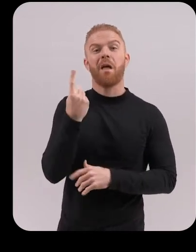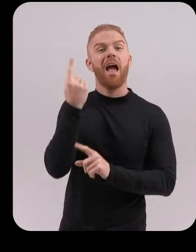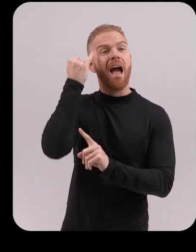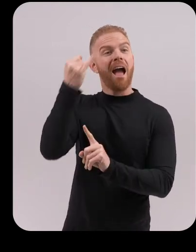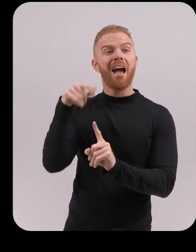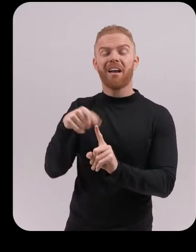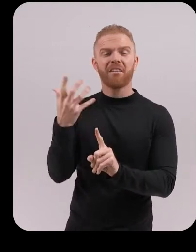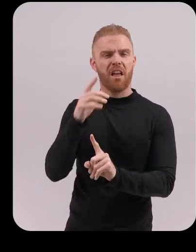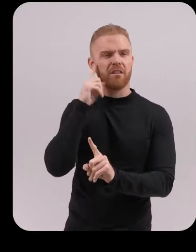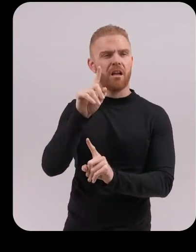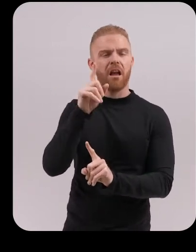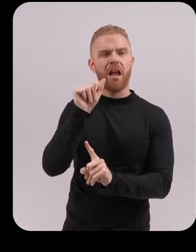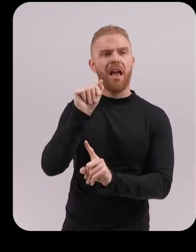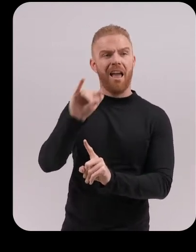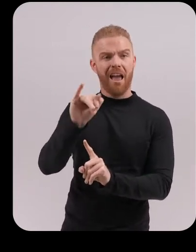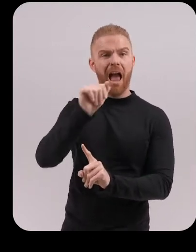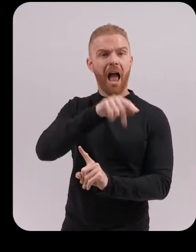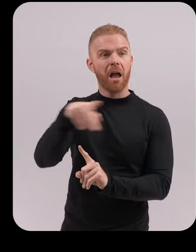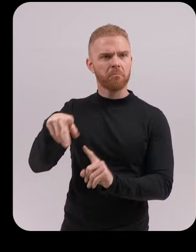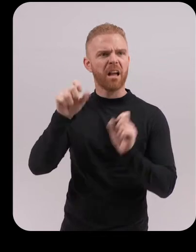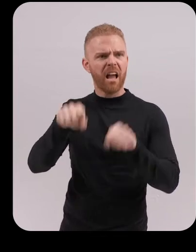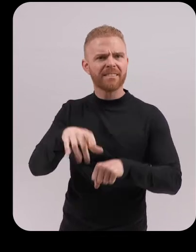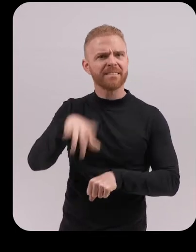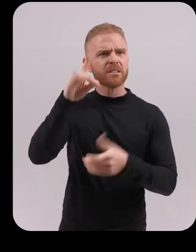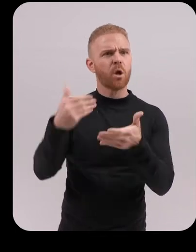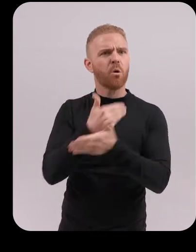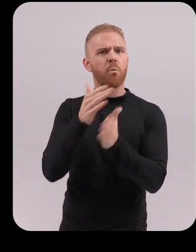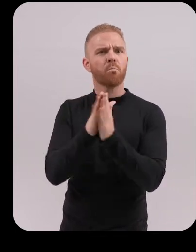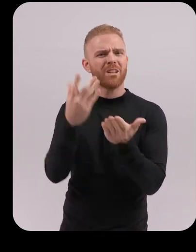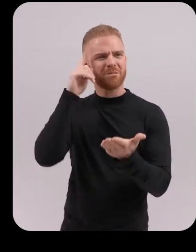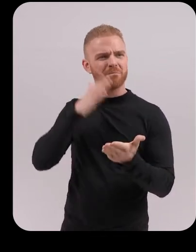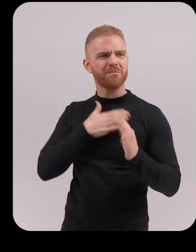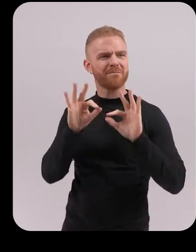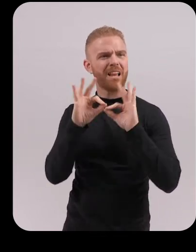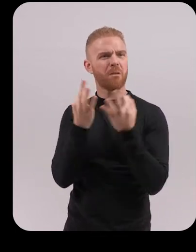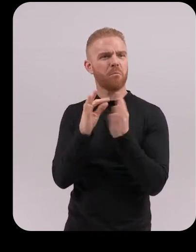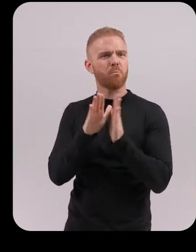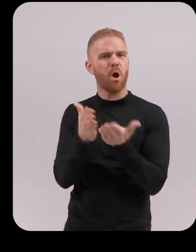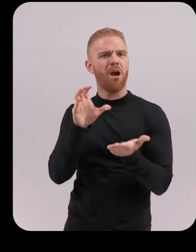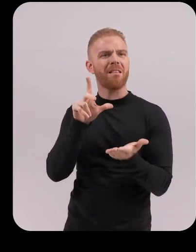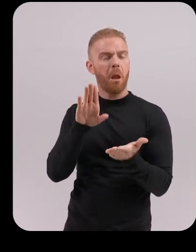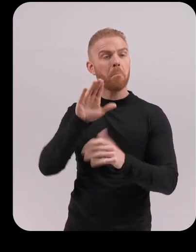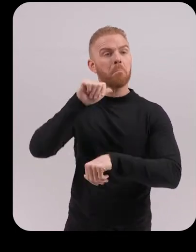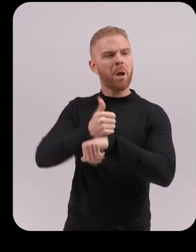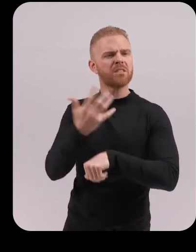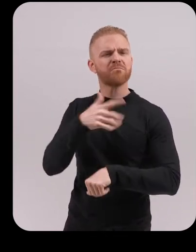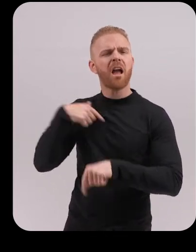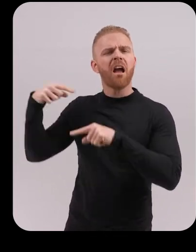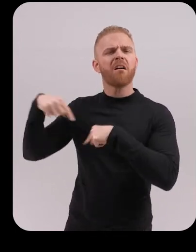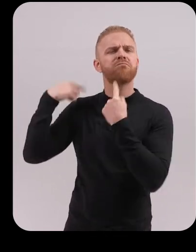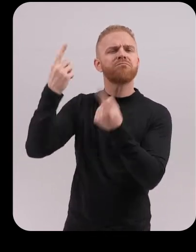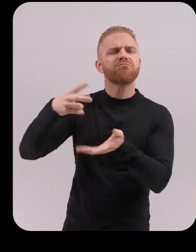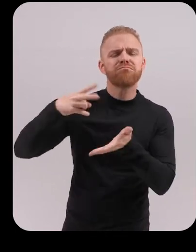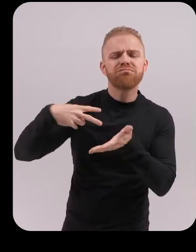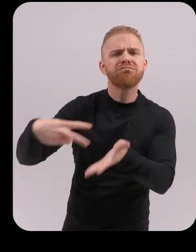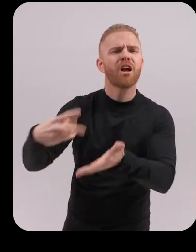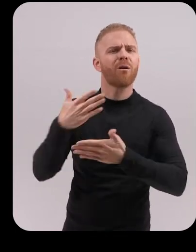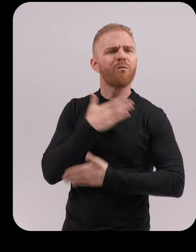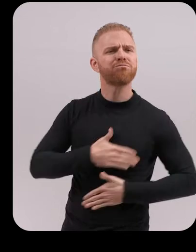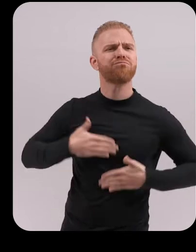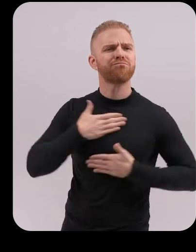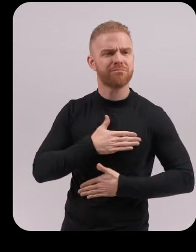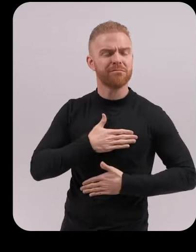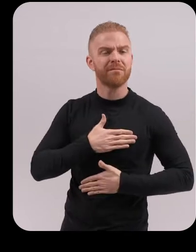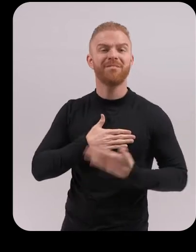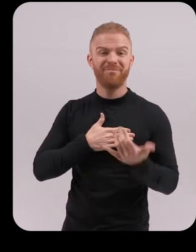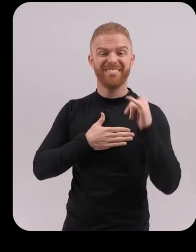for an artificially intelligent app that could find a new book from my family book club based on what we've already read and enjoyed. And